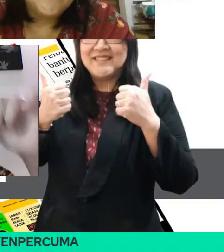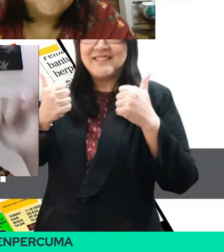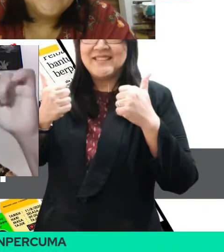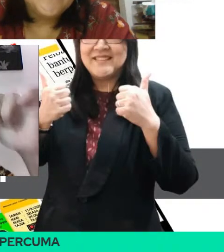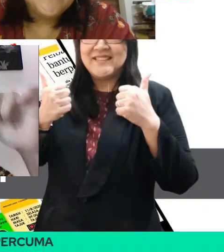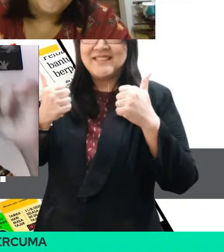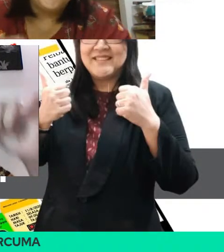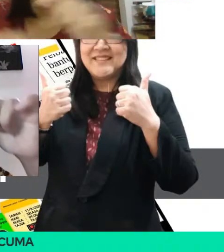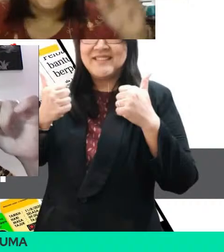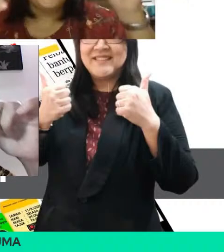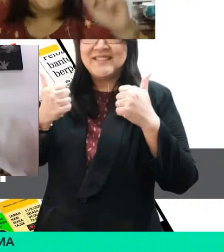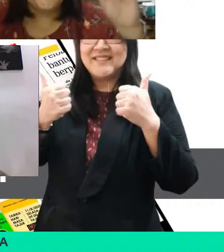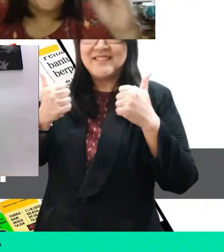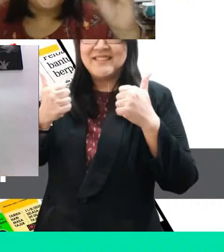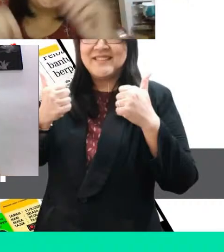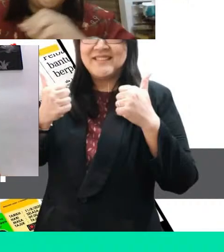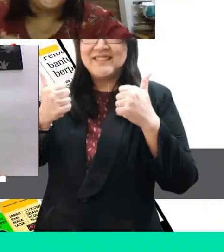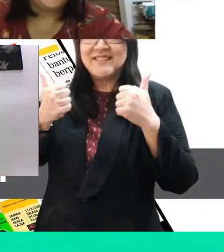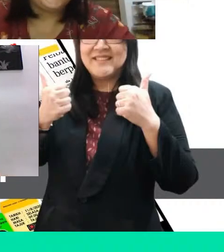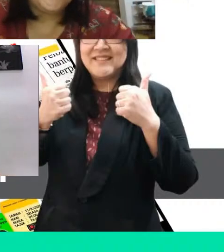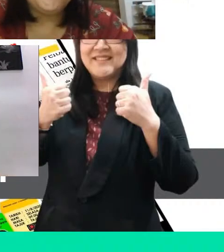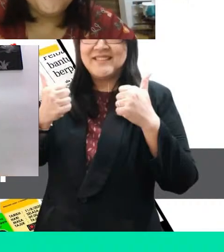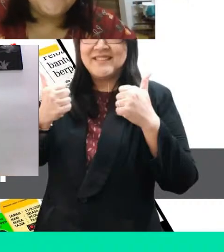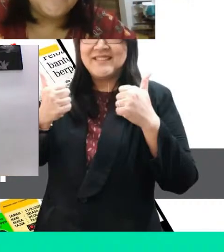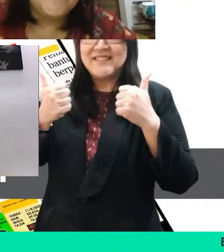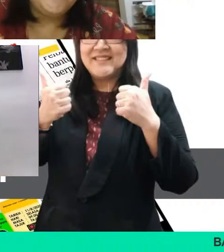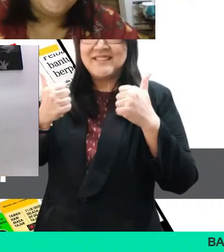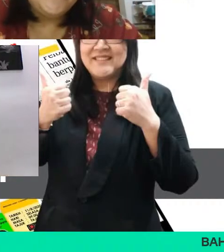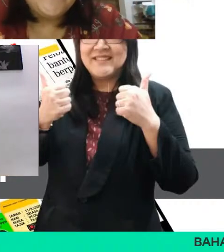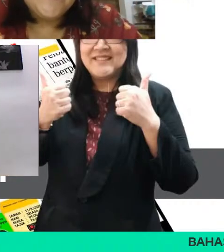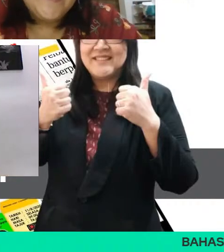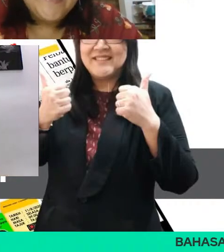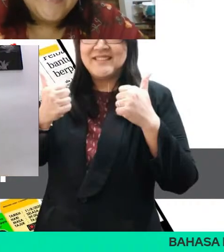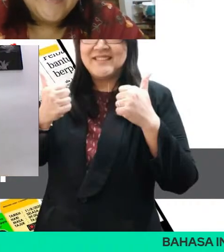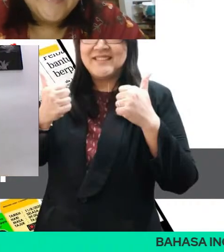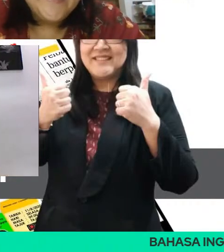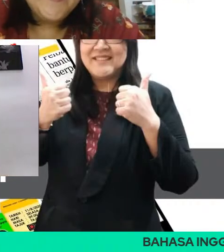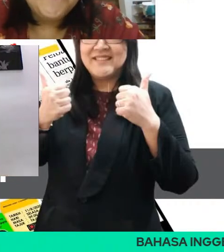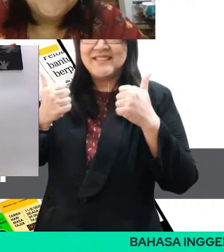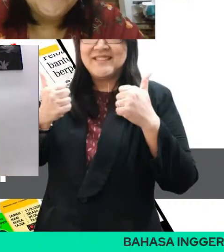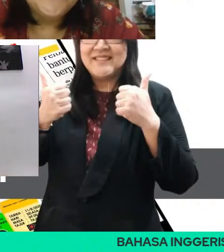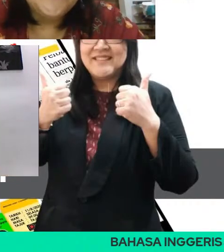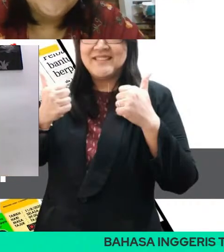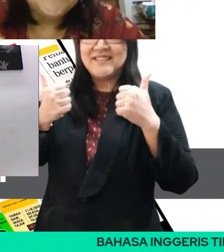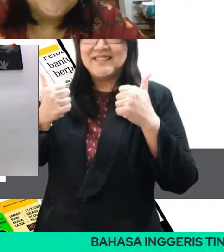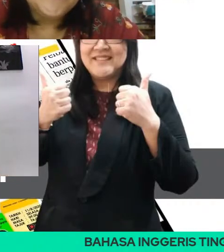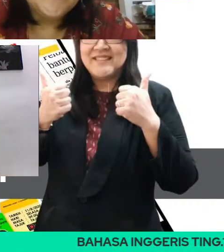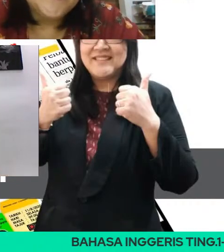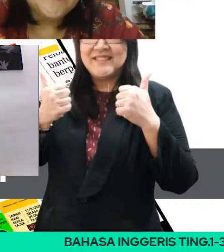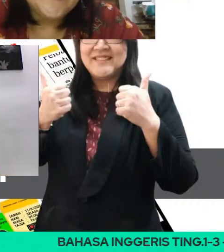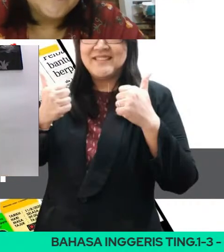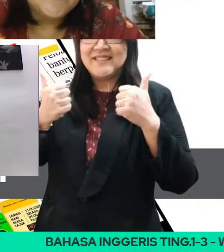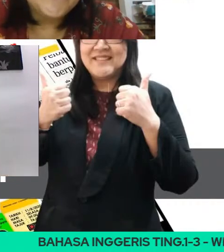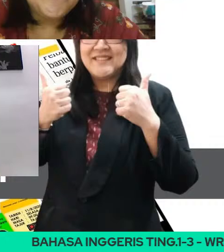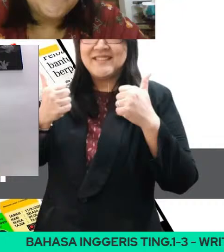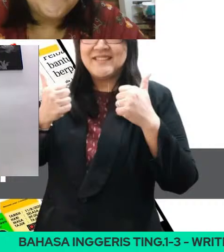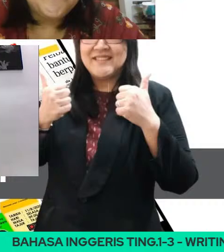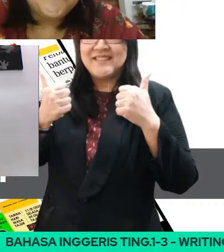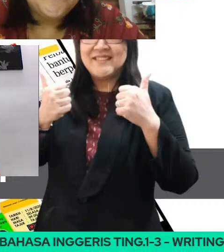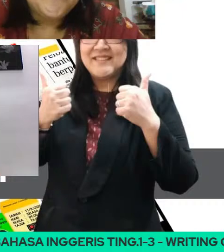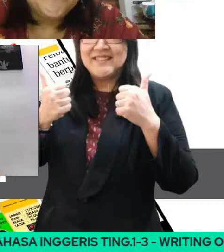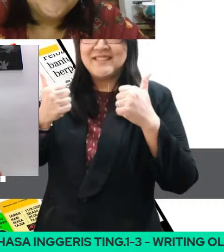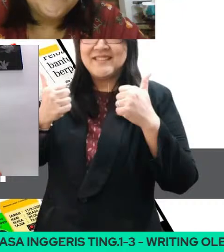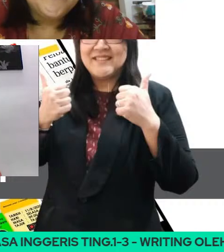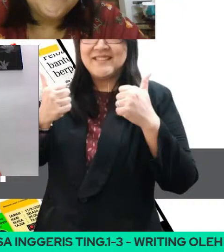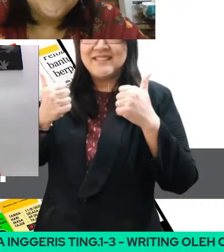Come on, everyone. And also for Puan Aisha and Cikgu Manjit. All right, you must see, okay?